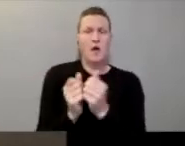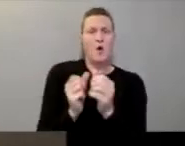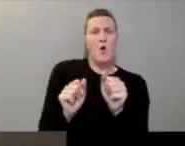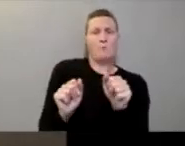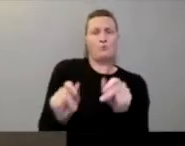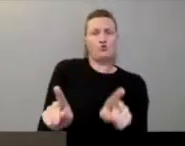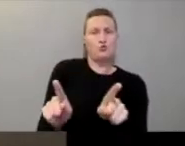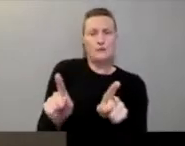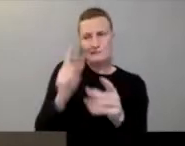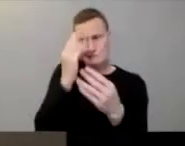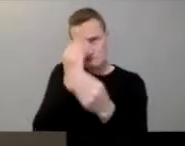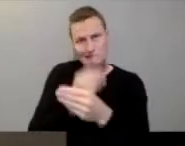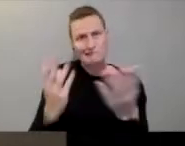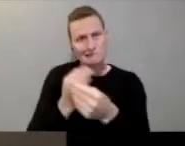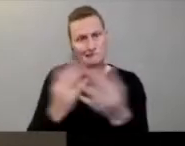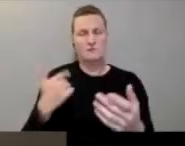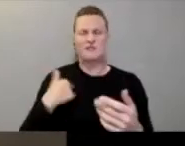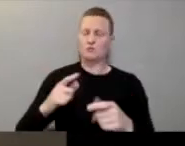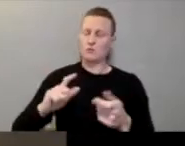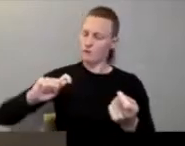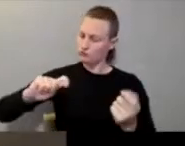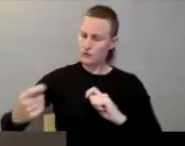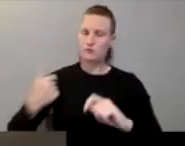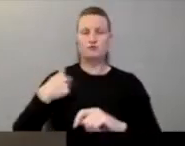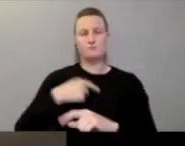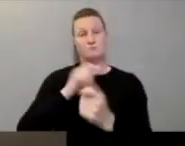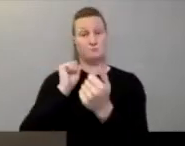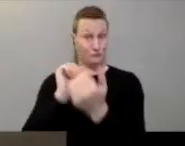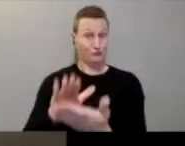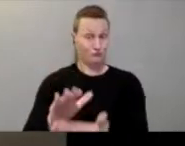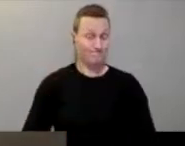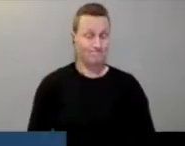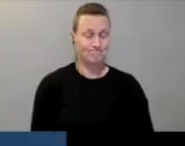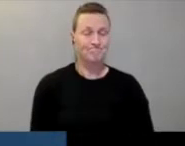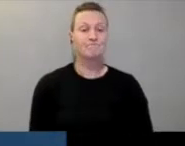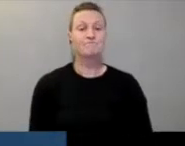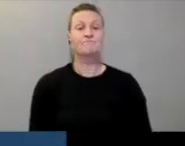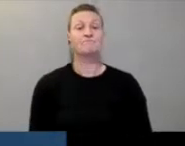thing. So next slide, please.